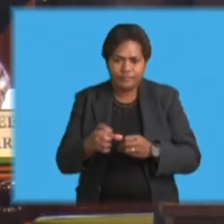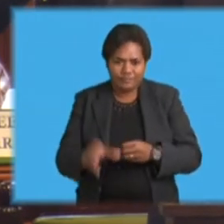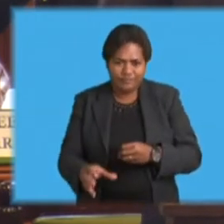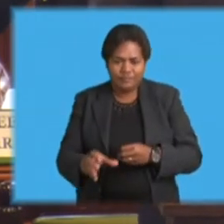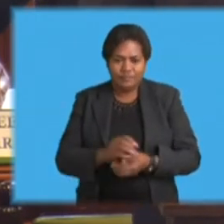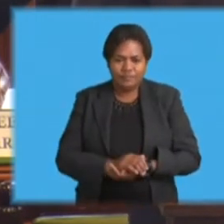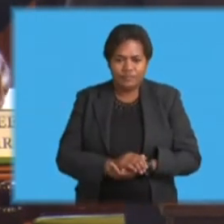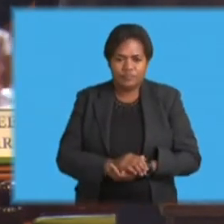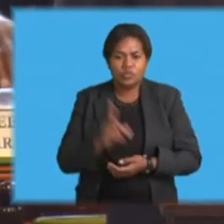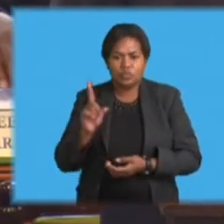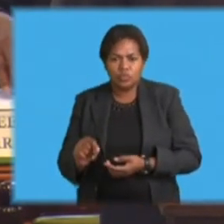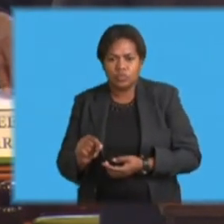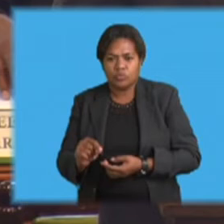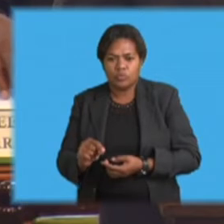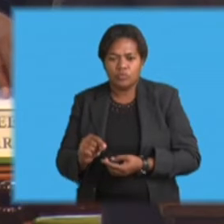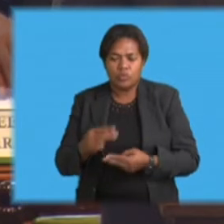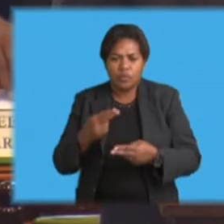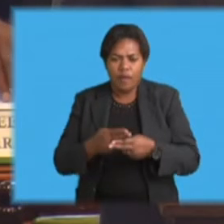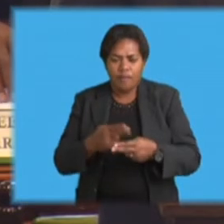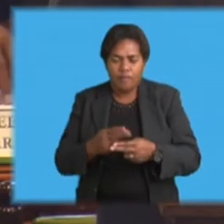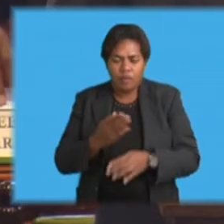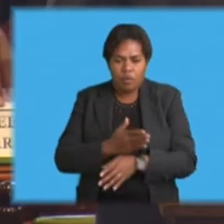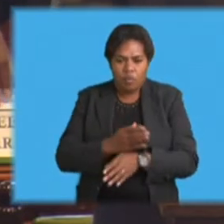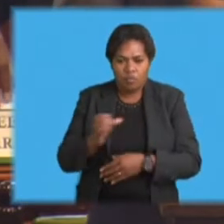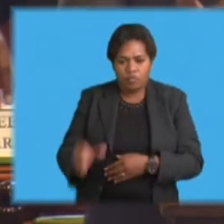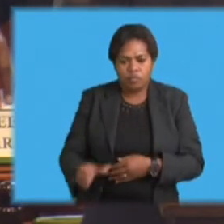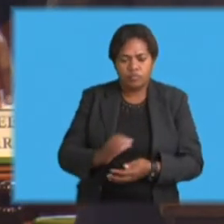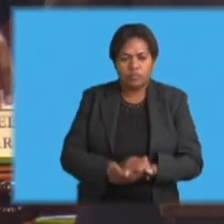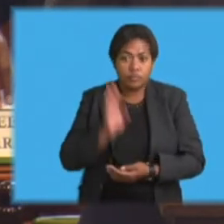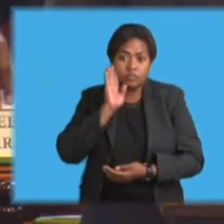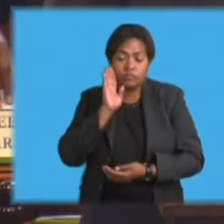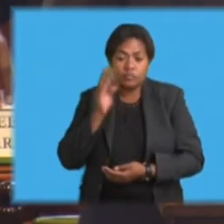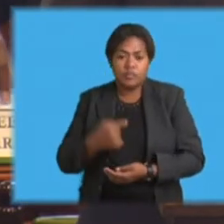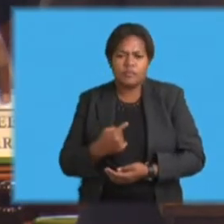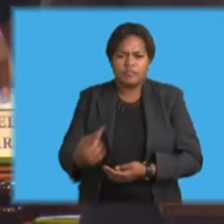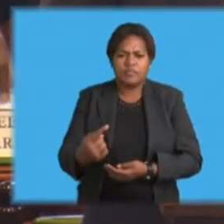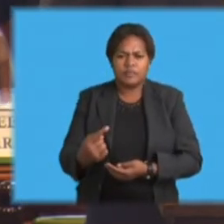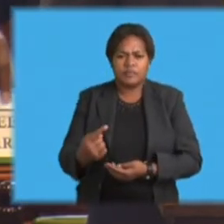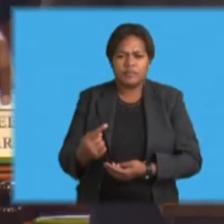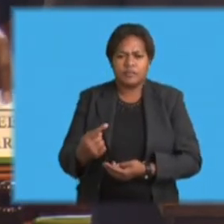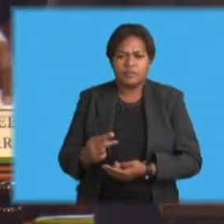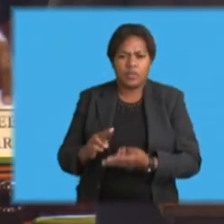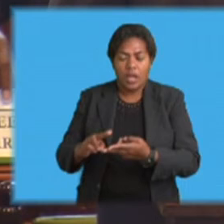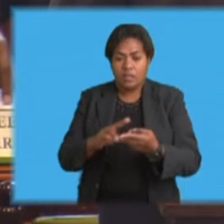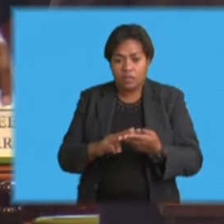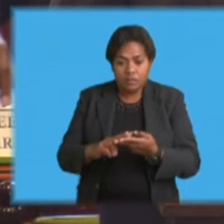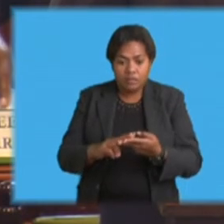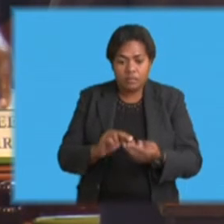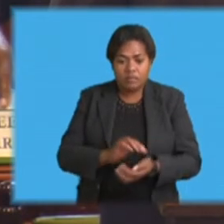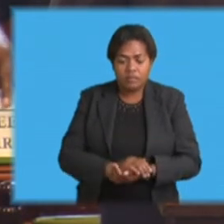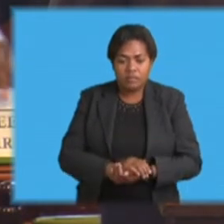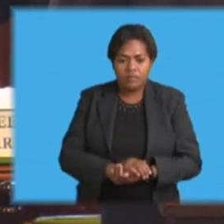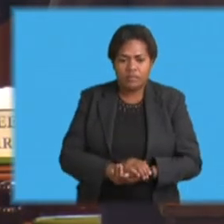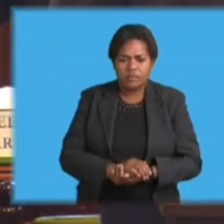work. We have sent workers to other parts of the world before. We have sent them to the United Arab Emirates in the fields of transport, livestock, carpentry